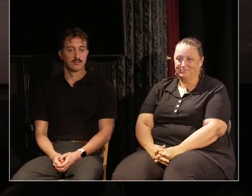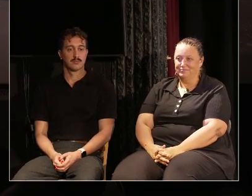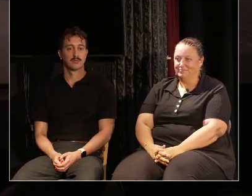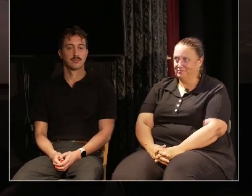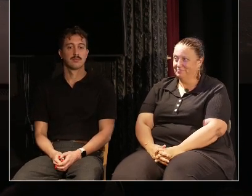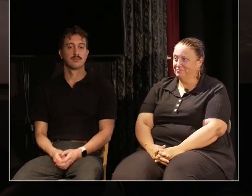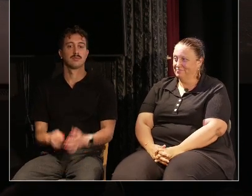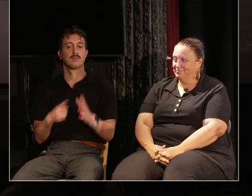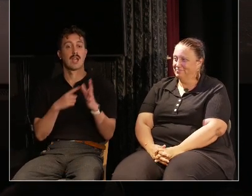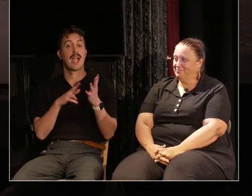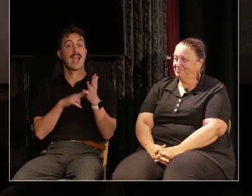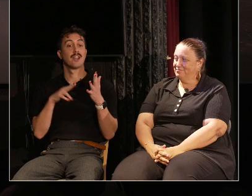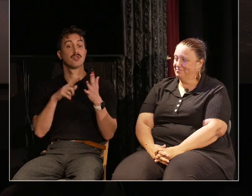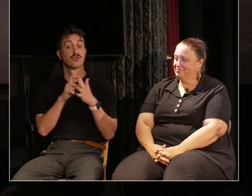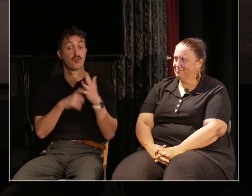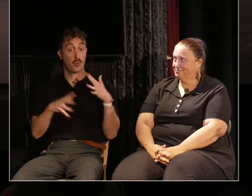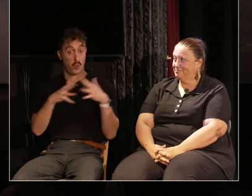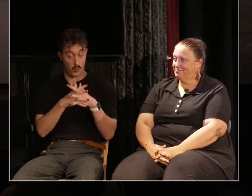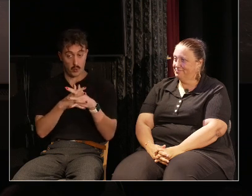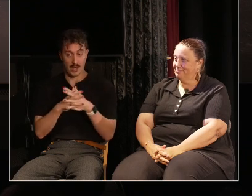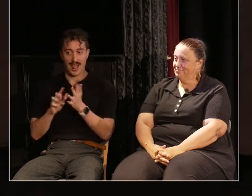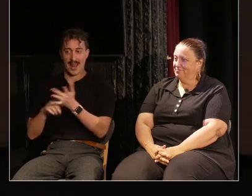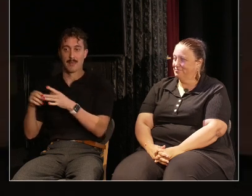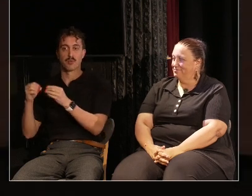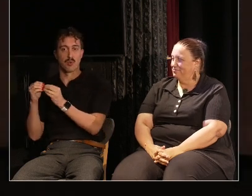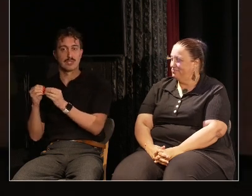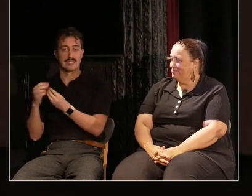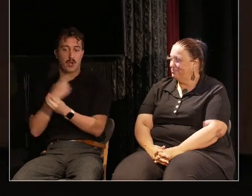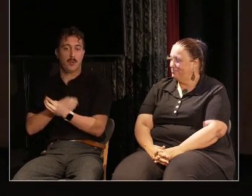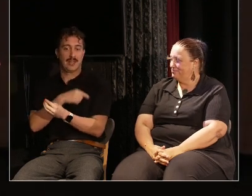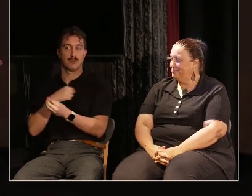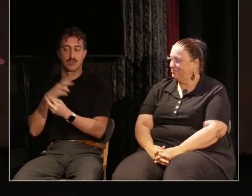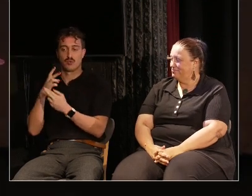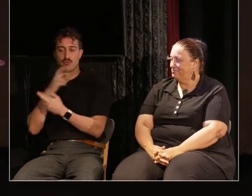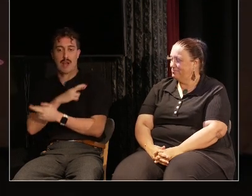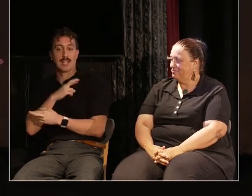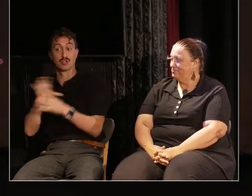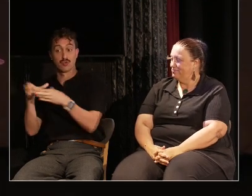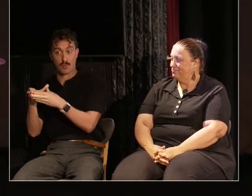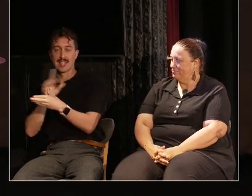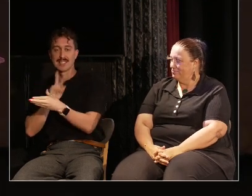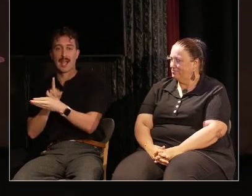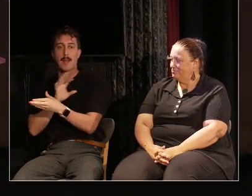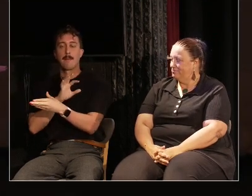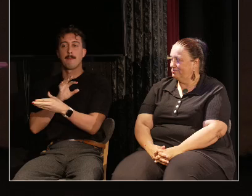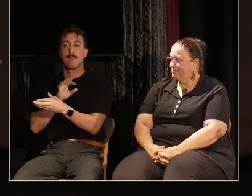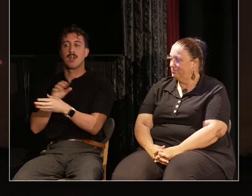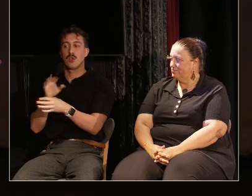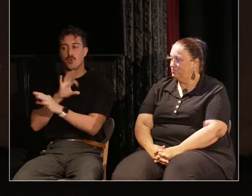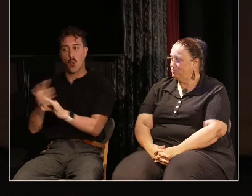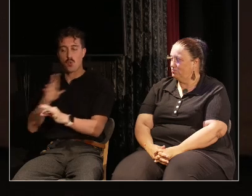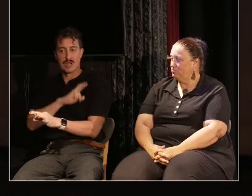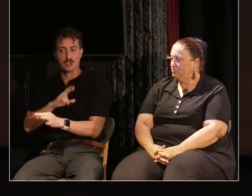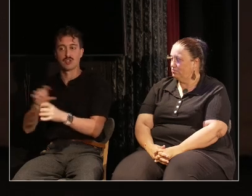Andrew, we have heard commitments from the coalition to religious groups that no religious Australian will, quote, go backwards under